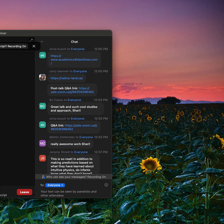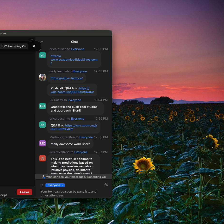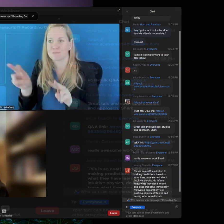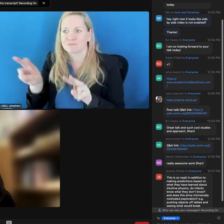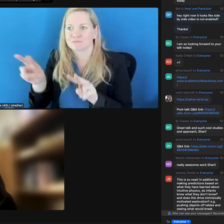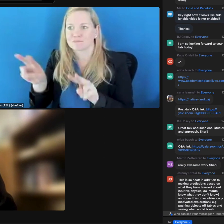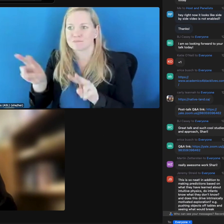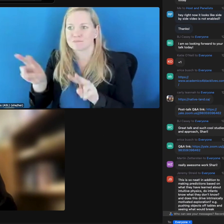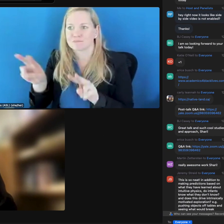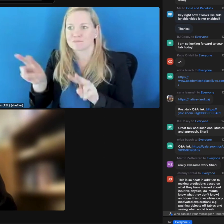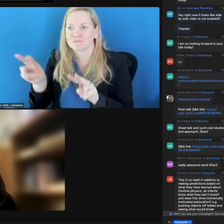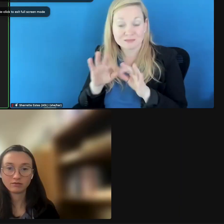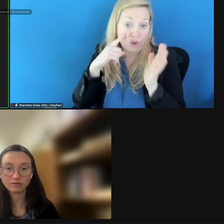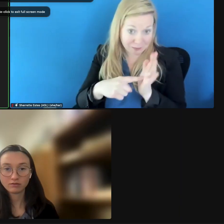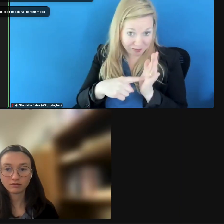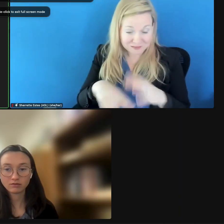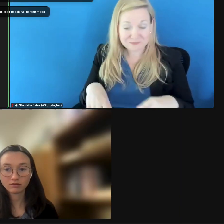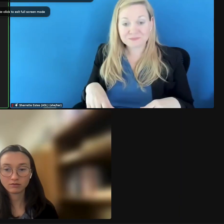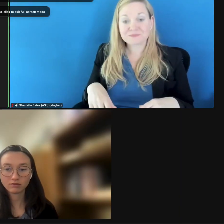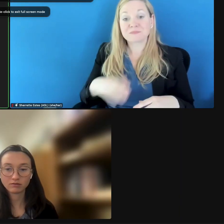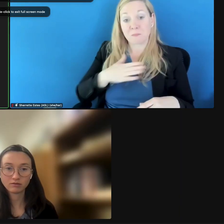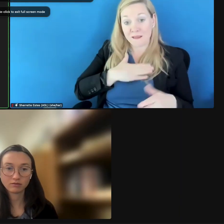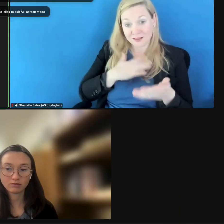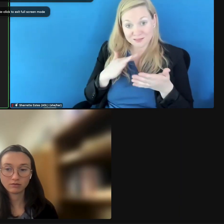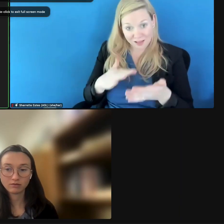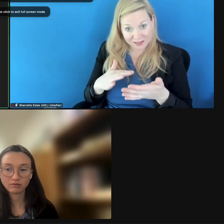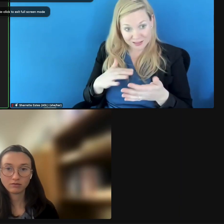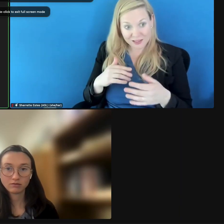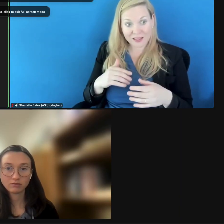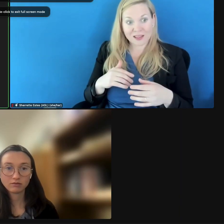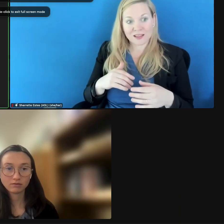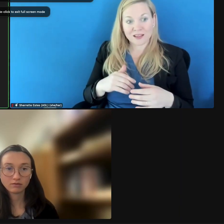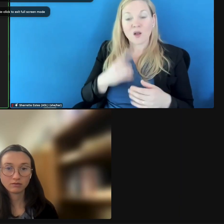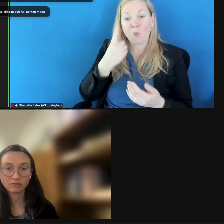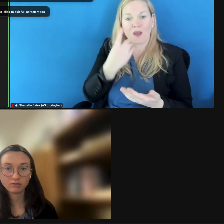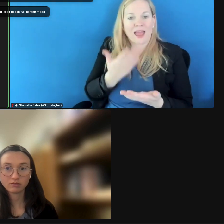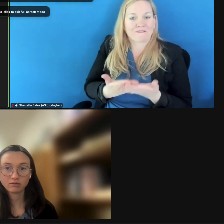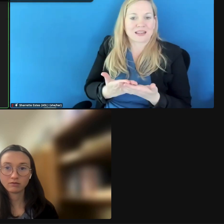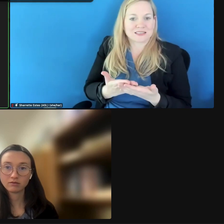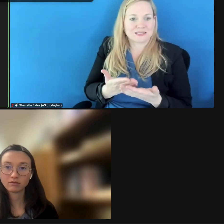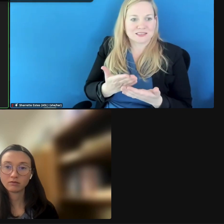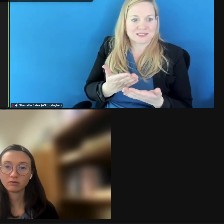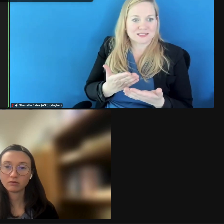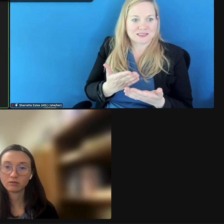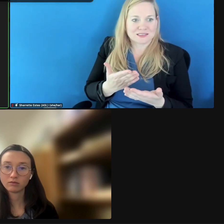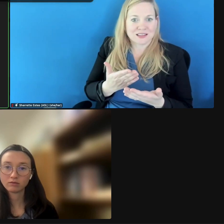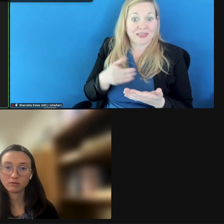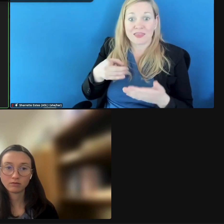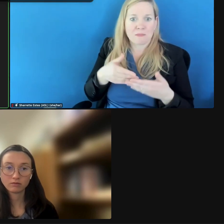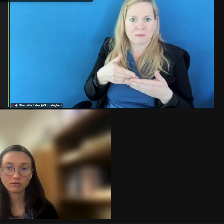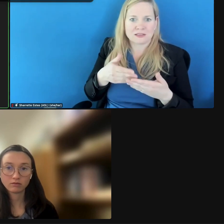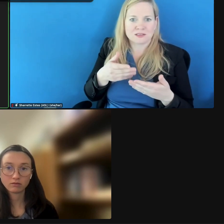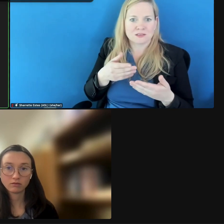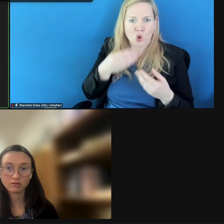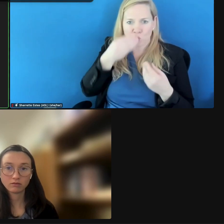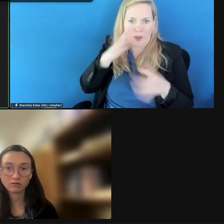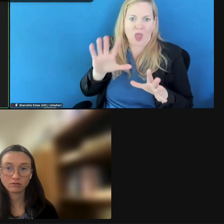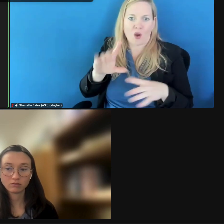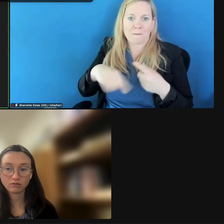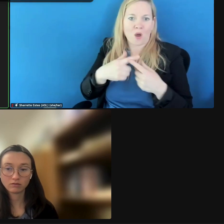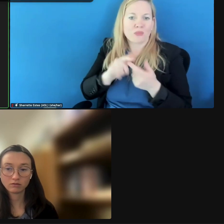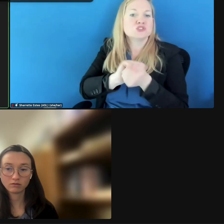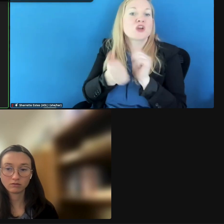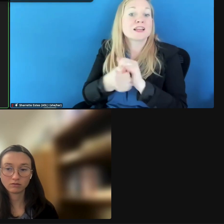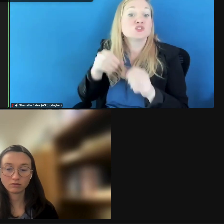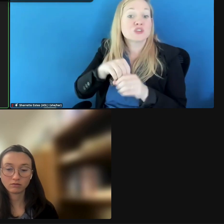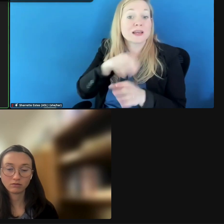for example, in my studies, I have a piece of evidence that they don't really care about the change in the path at all.